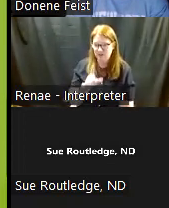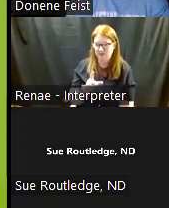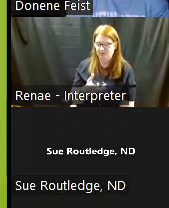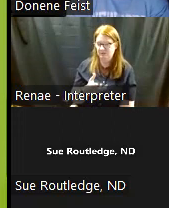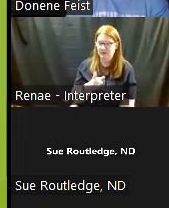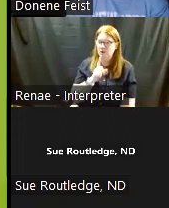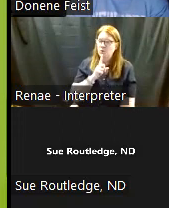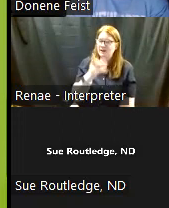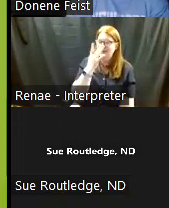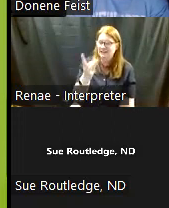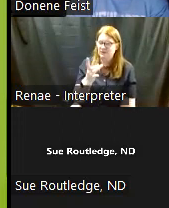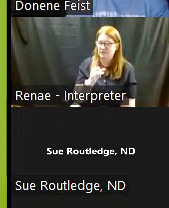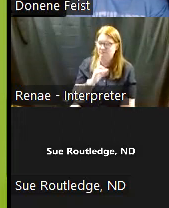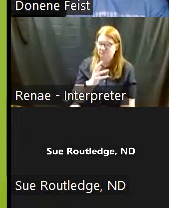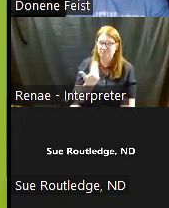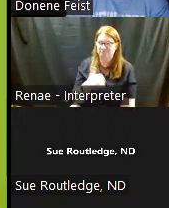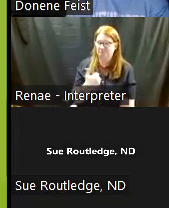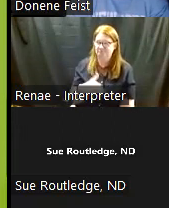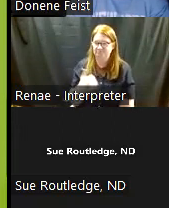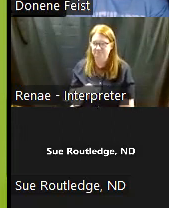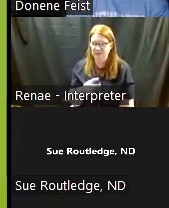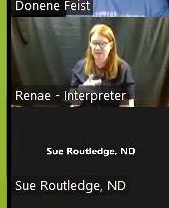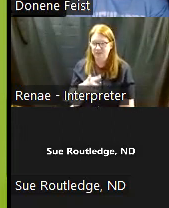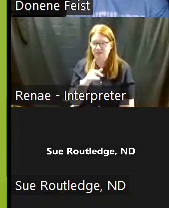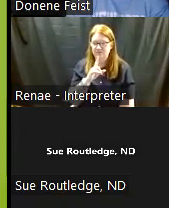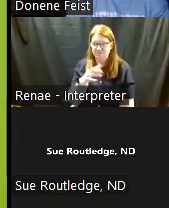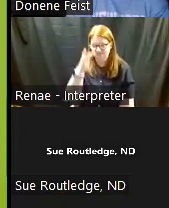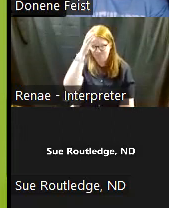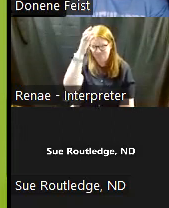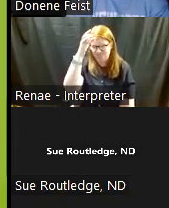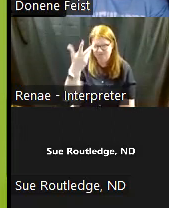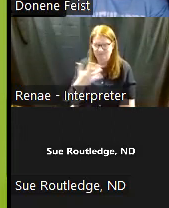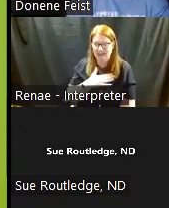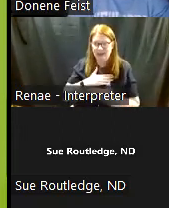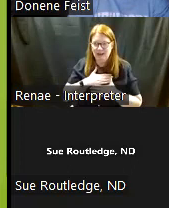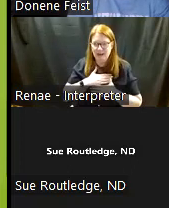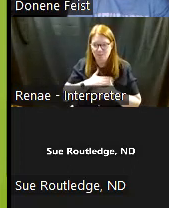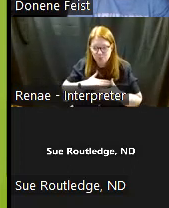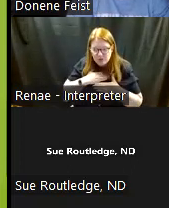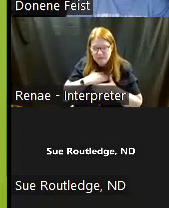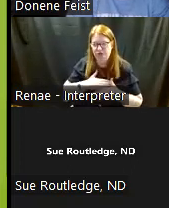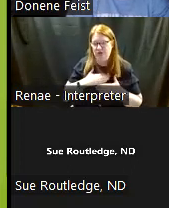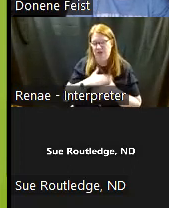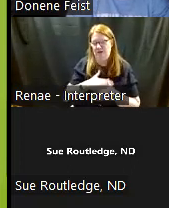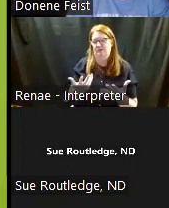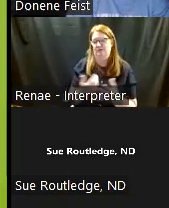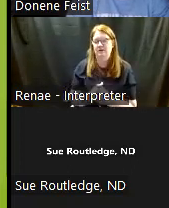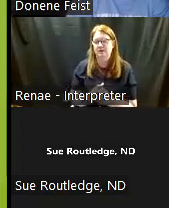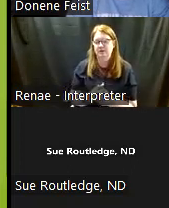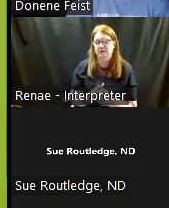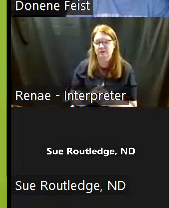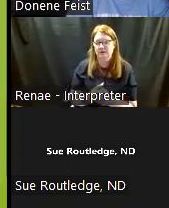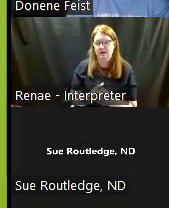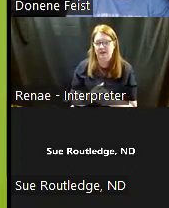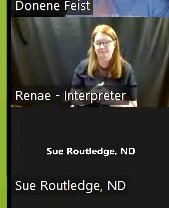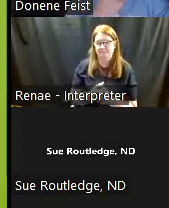was very interesting. You're very knowledgeable. I appreciate your visits. Are you doing this for